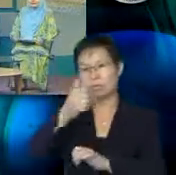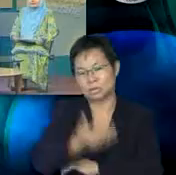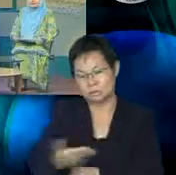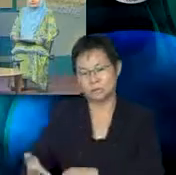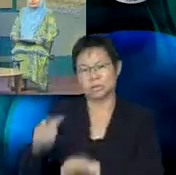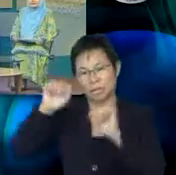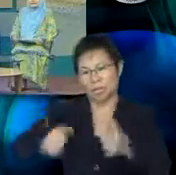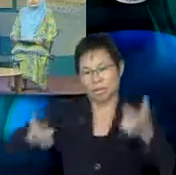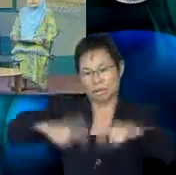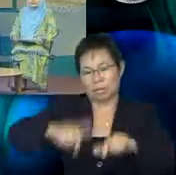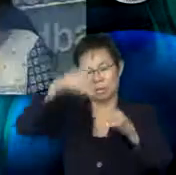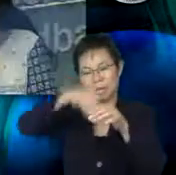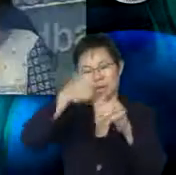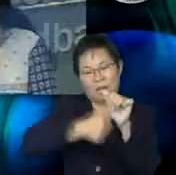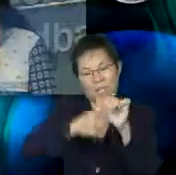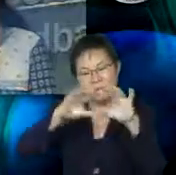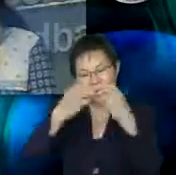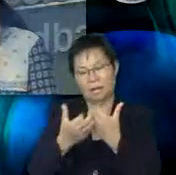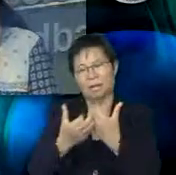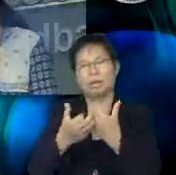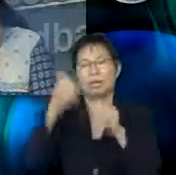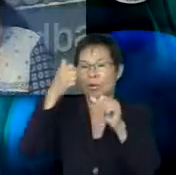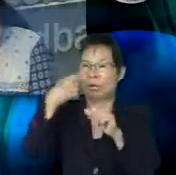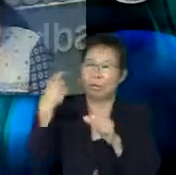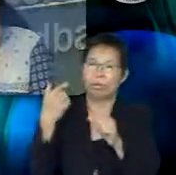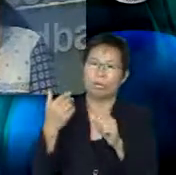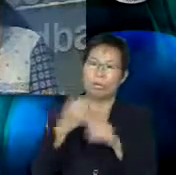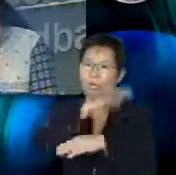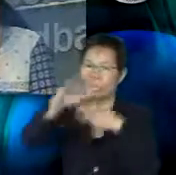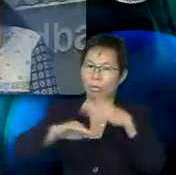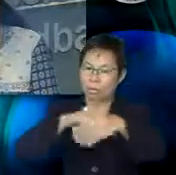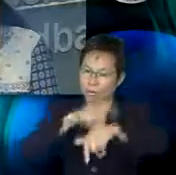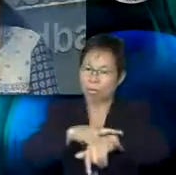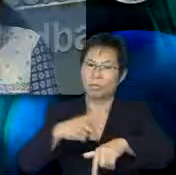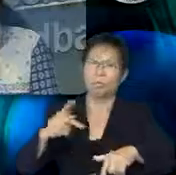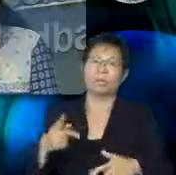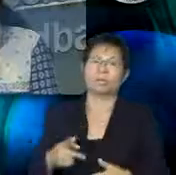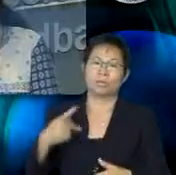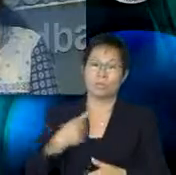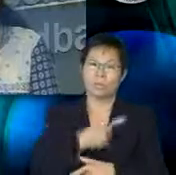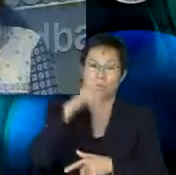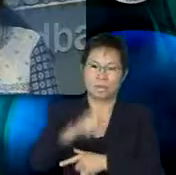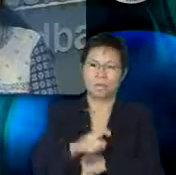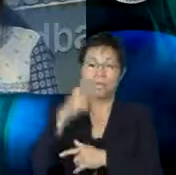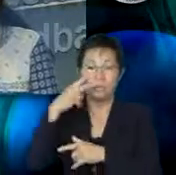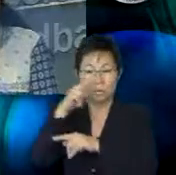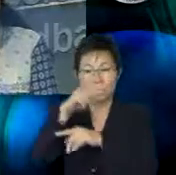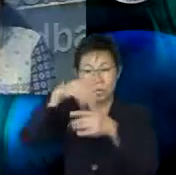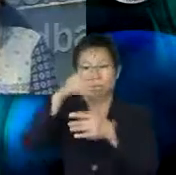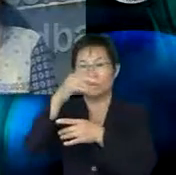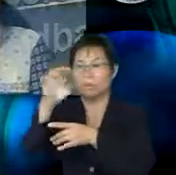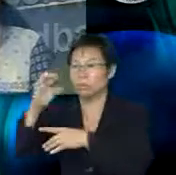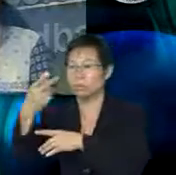that can happen in every classroom all the time. Thus, what we need is, as you saw in Mr. Chu's